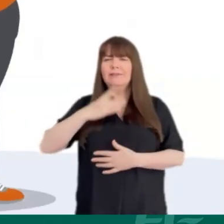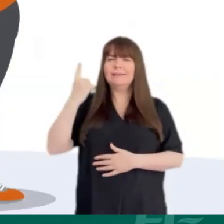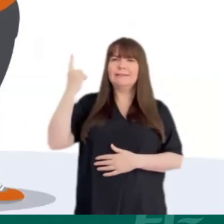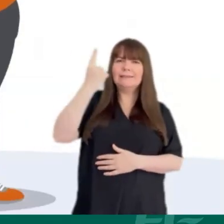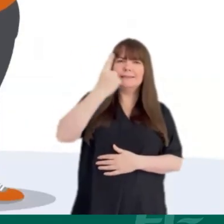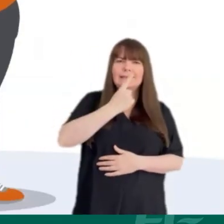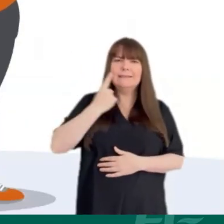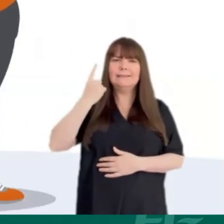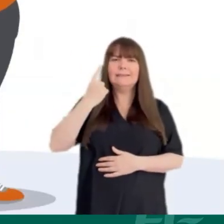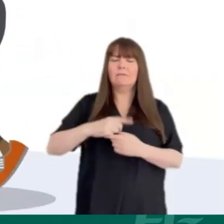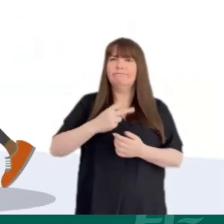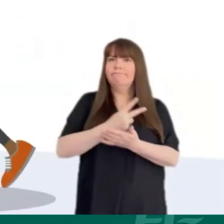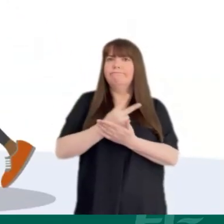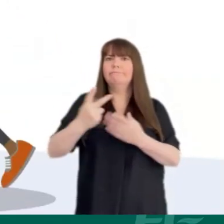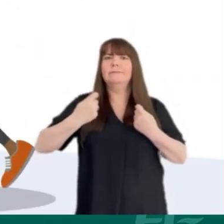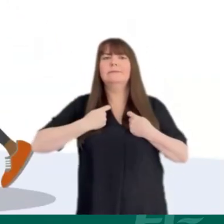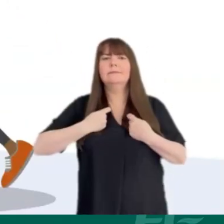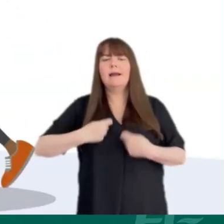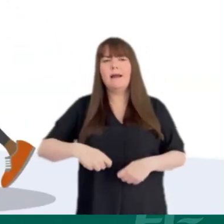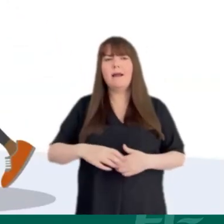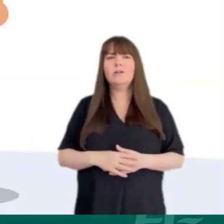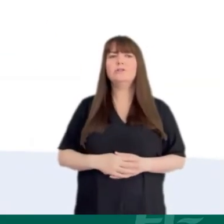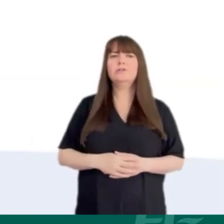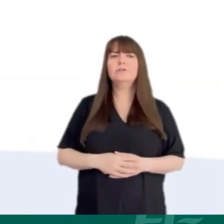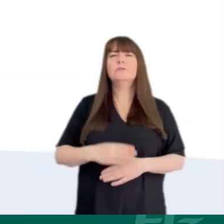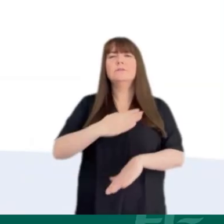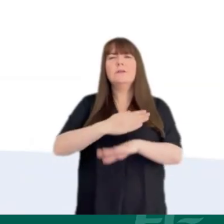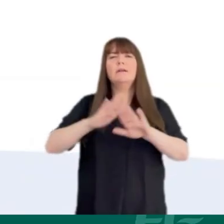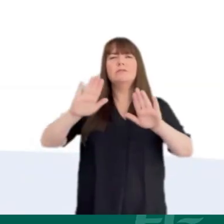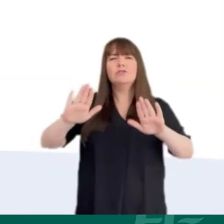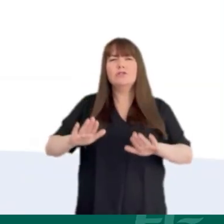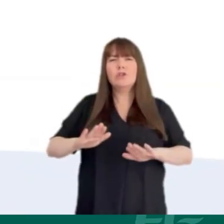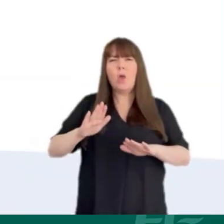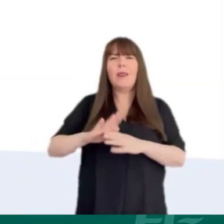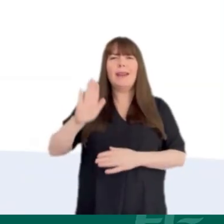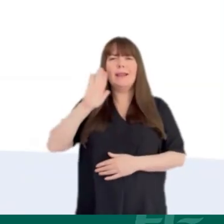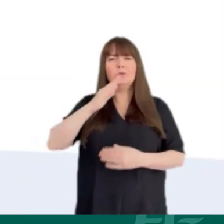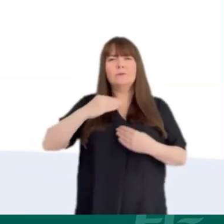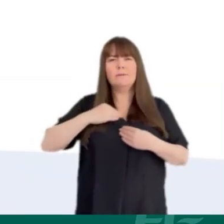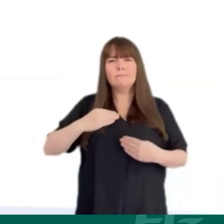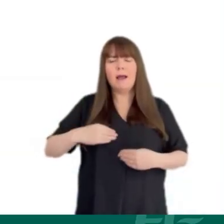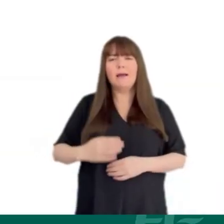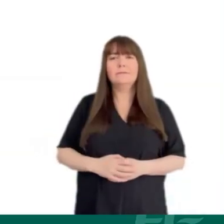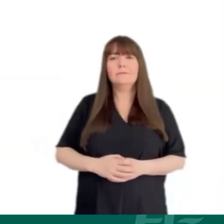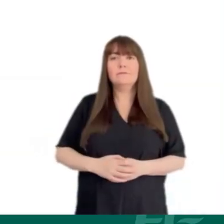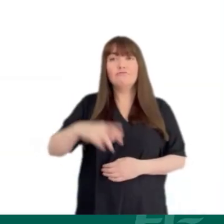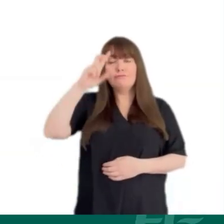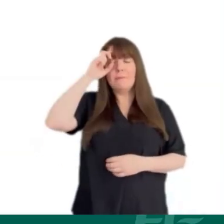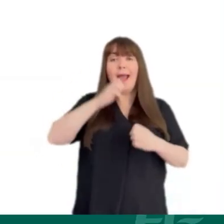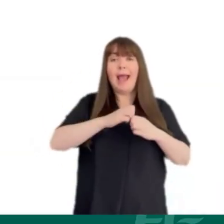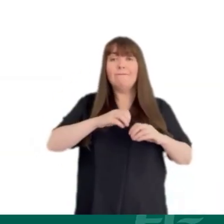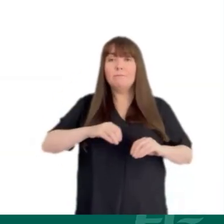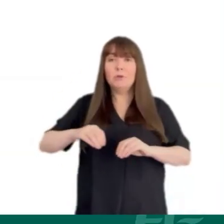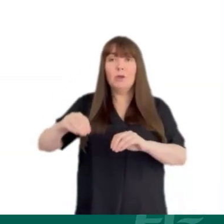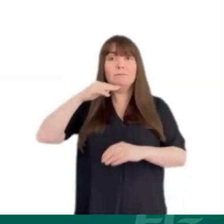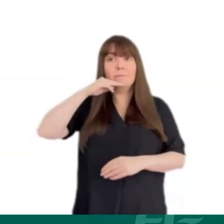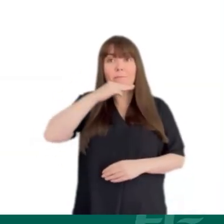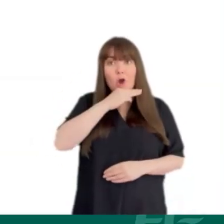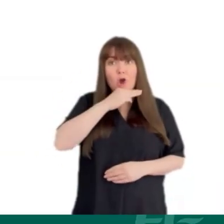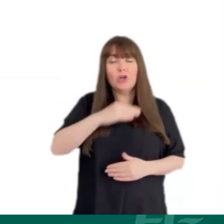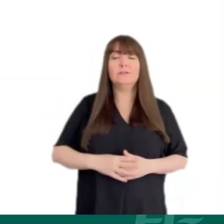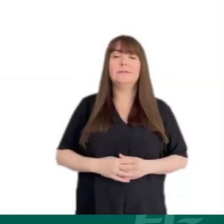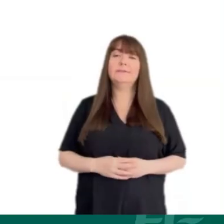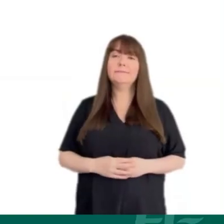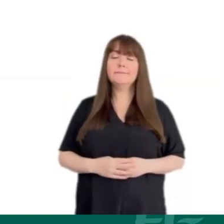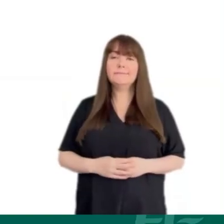breathlessness, dizziness, or extreme tiredness. Start slowly and listen to your body. Every move counts.